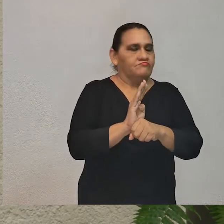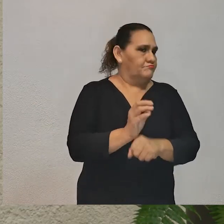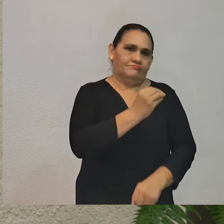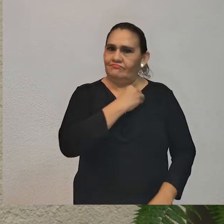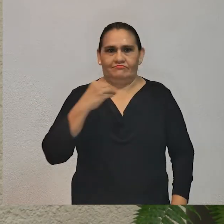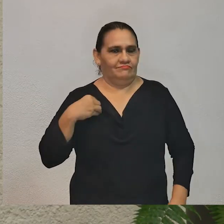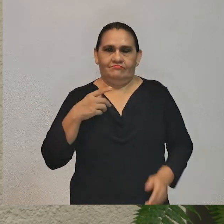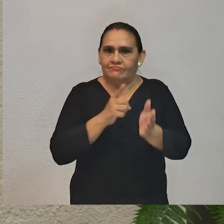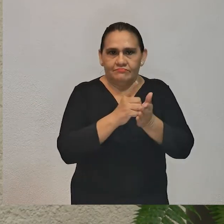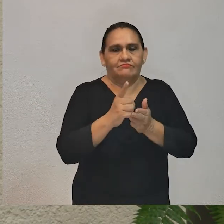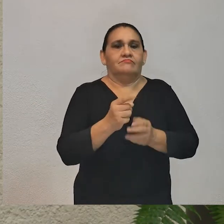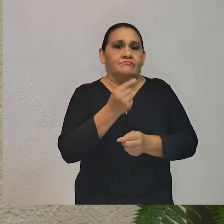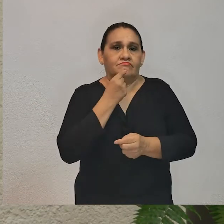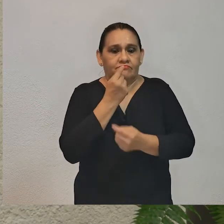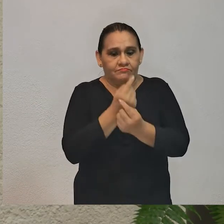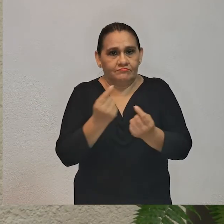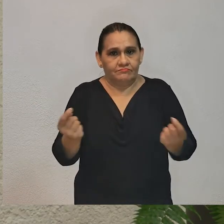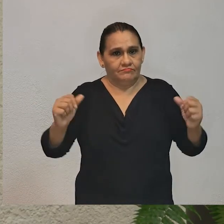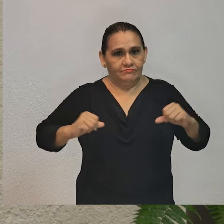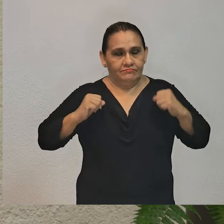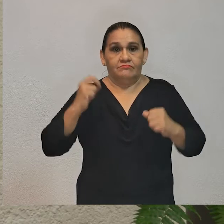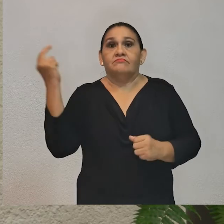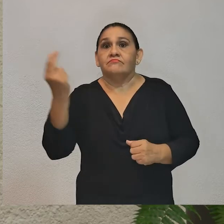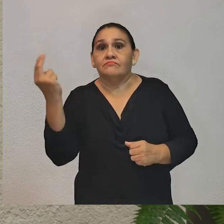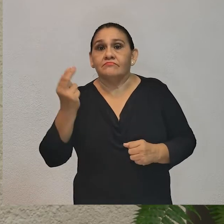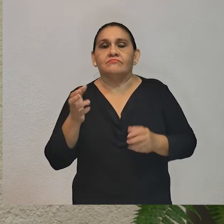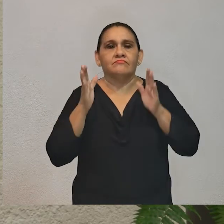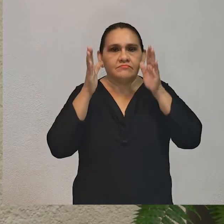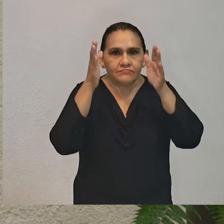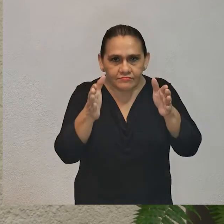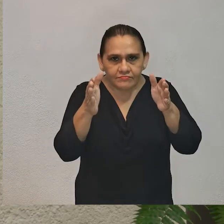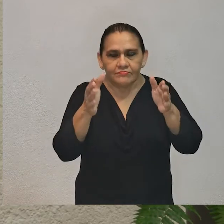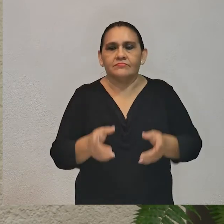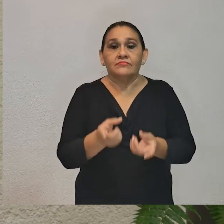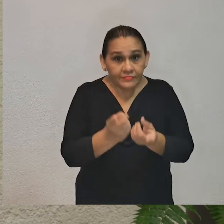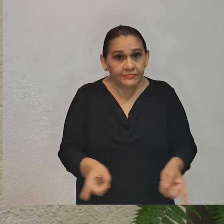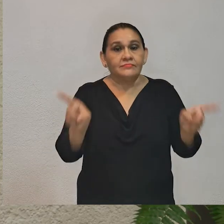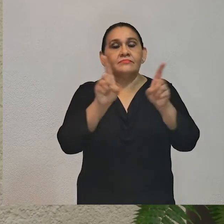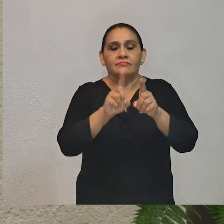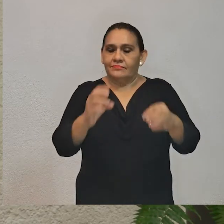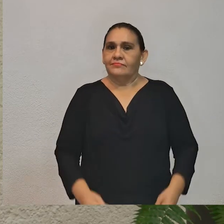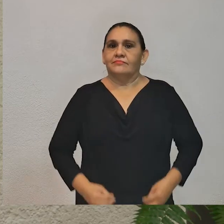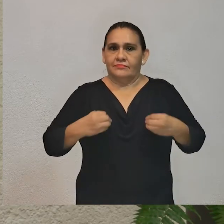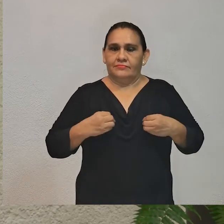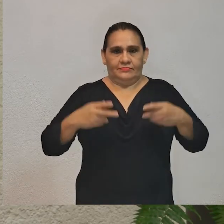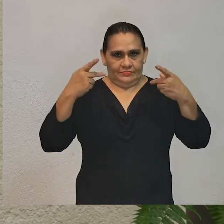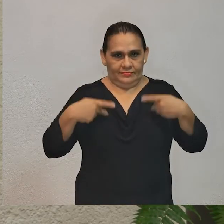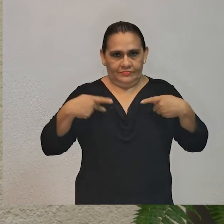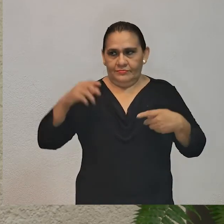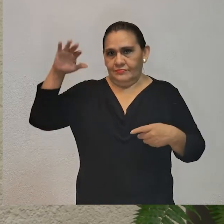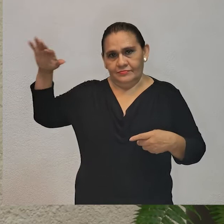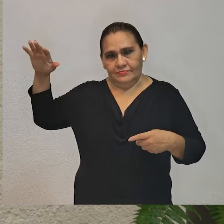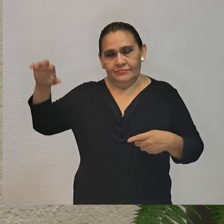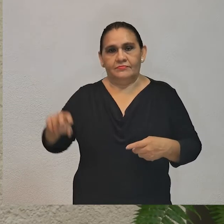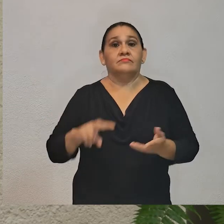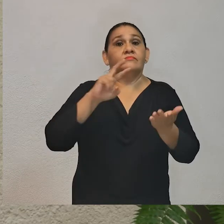ti'al meyaj b'ixel páajtal máasen páajtal mejen xaan, mejen xi'ipalal yéetel páajtal. Le óolaltal